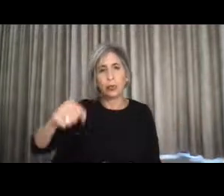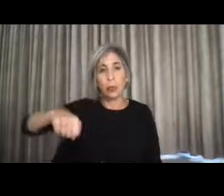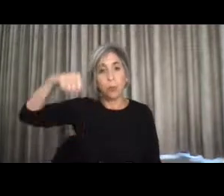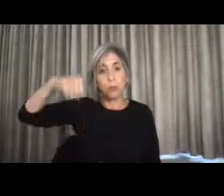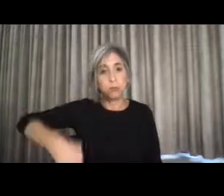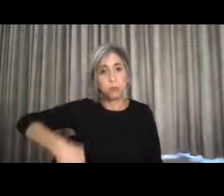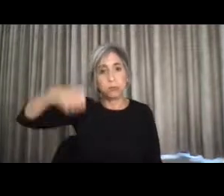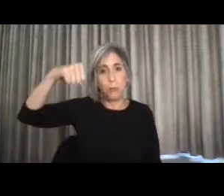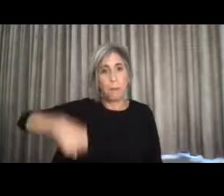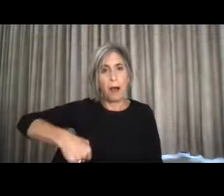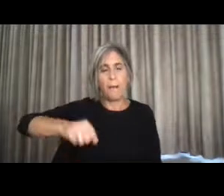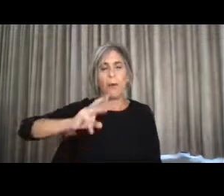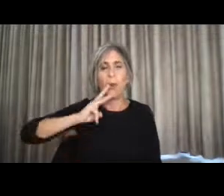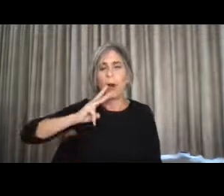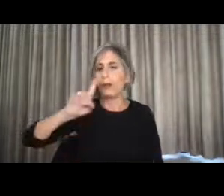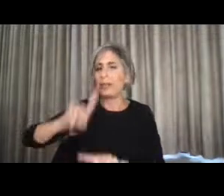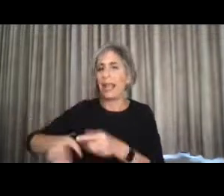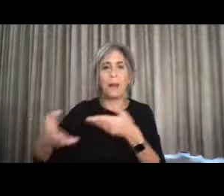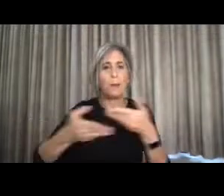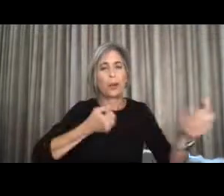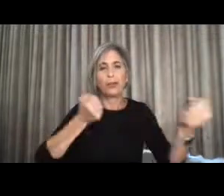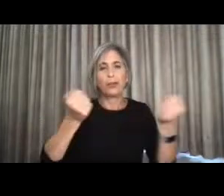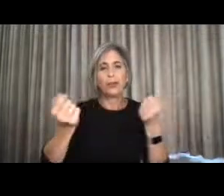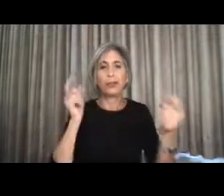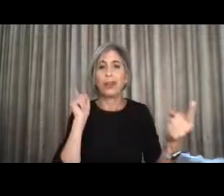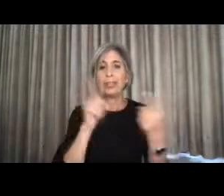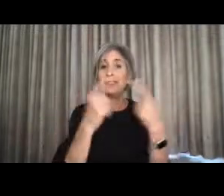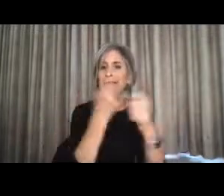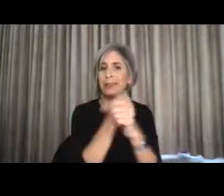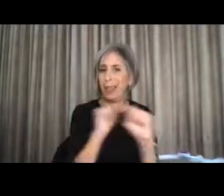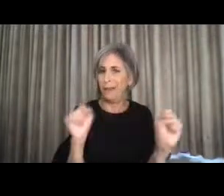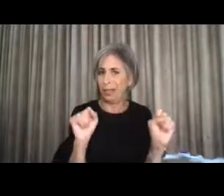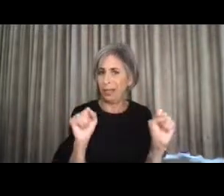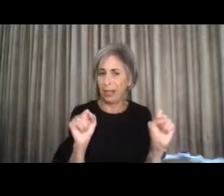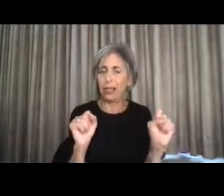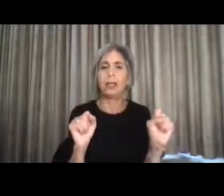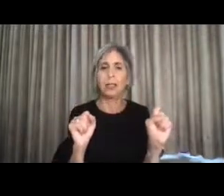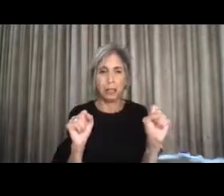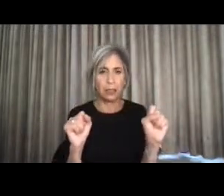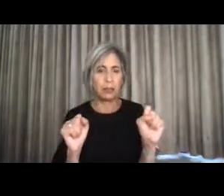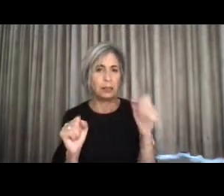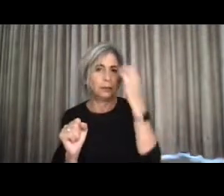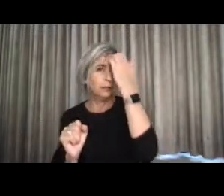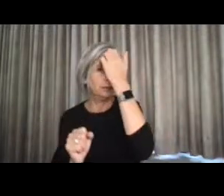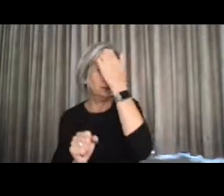bring those in until it's safe. So once we can get those back on the road, like Mario's garbage